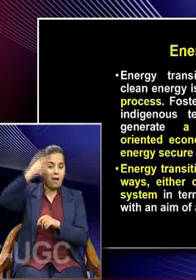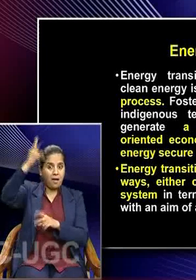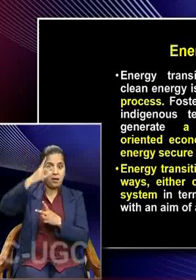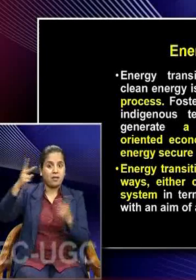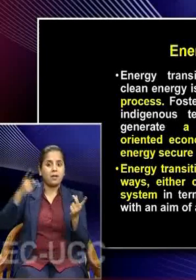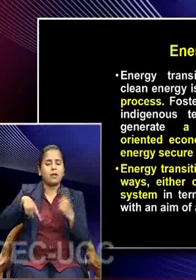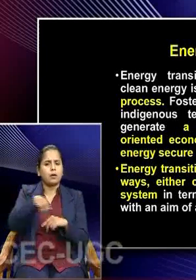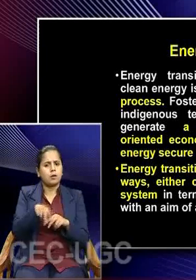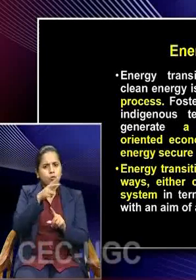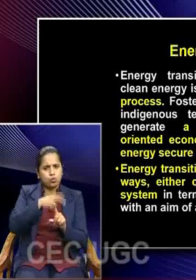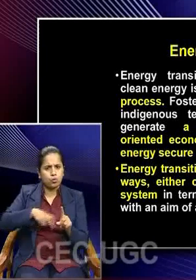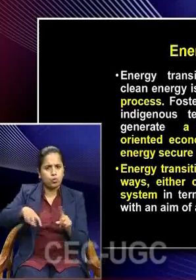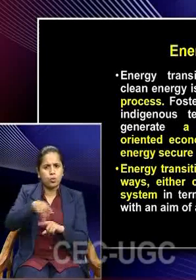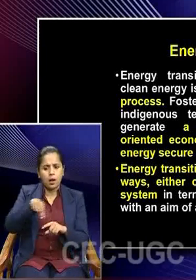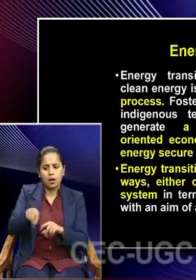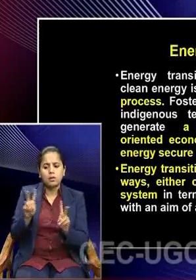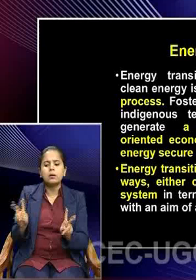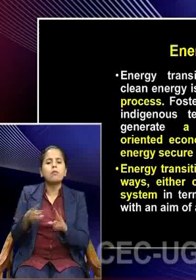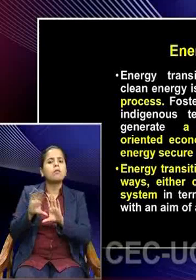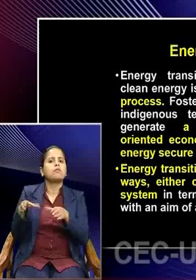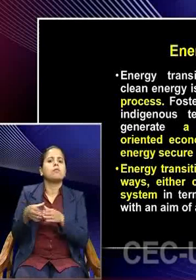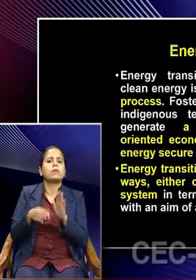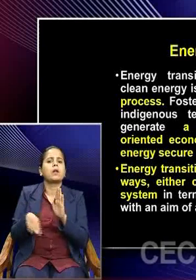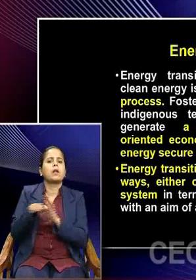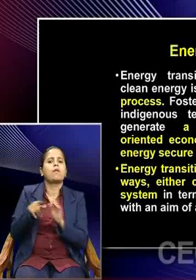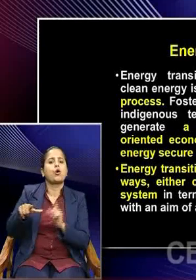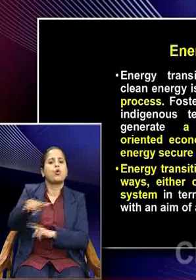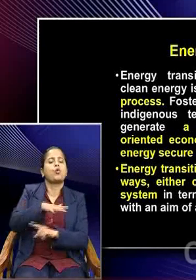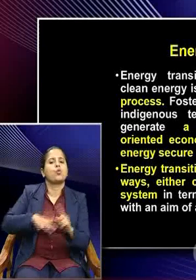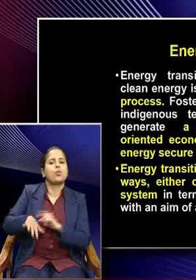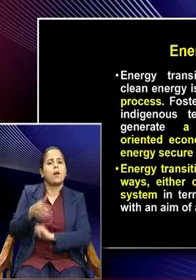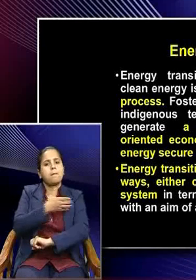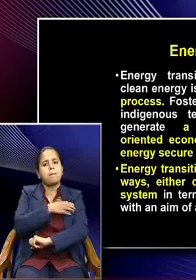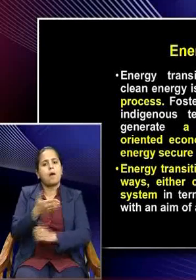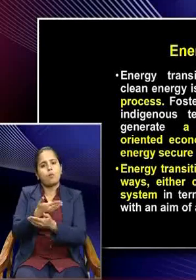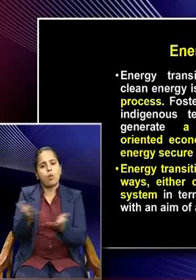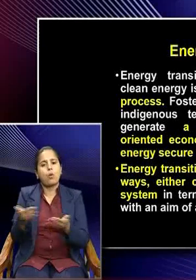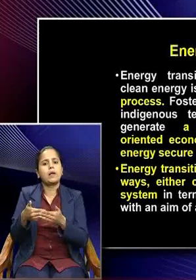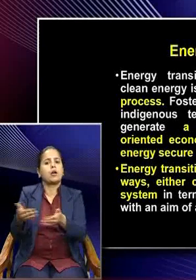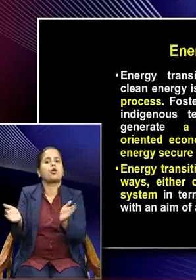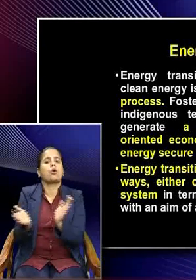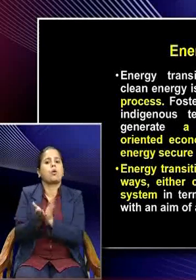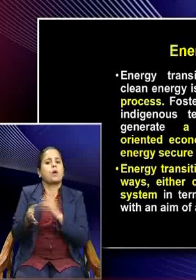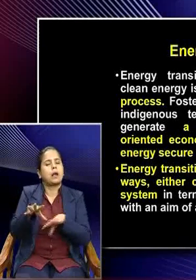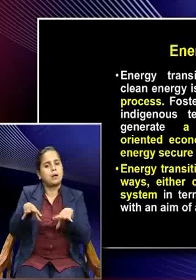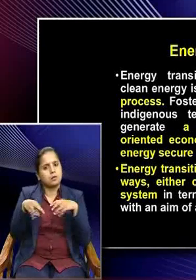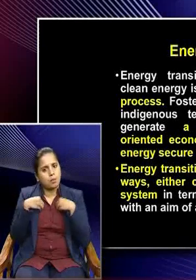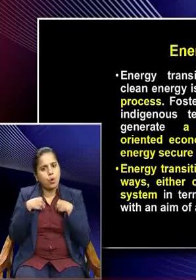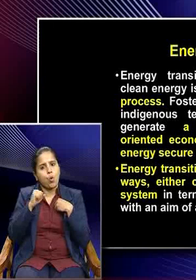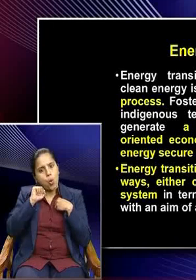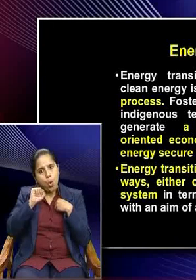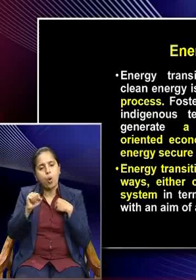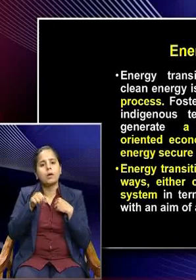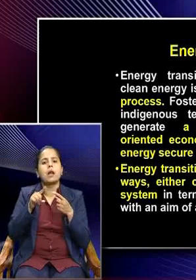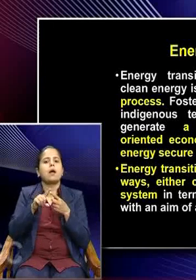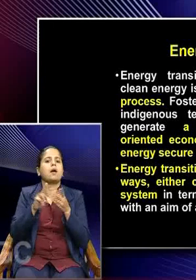transition is introduced at the indigenous level and at the local power, empowering each community to adopt their own energy